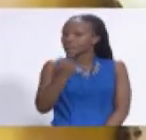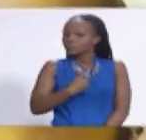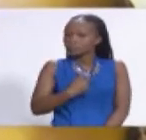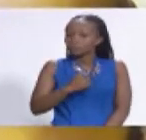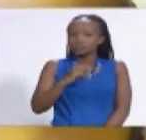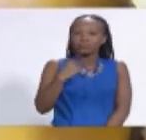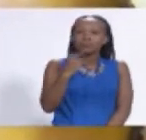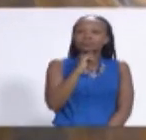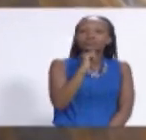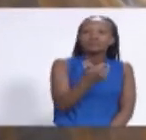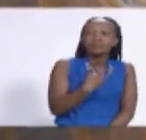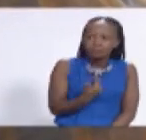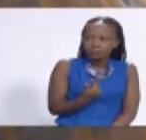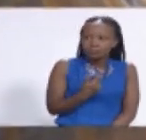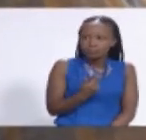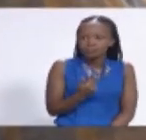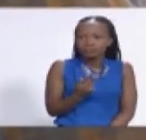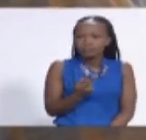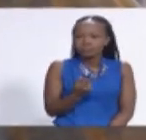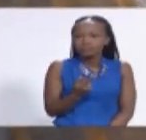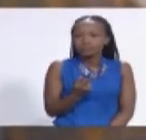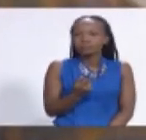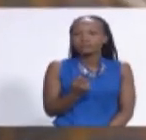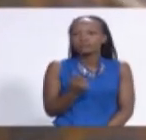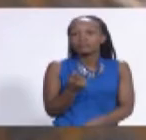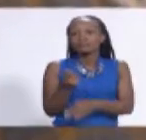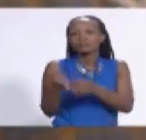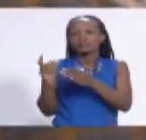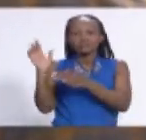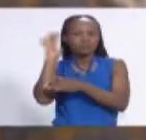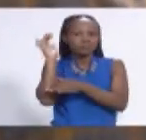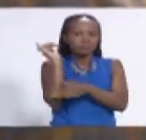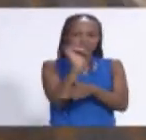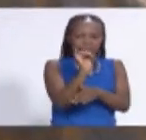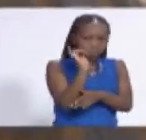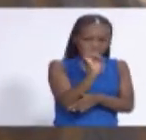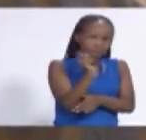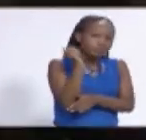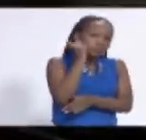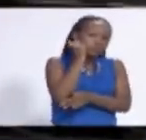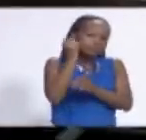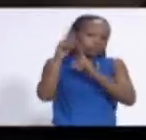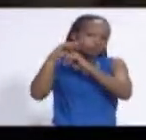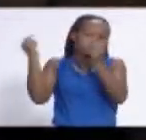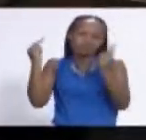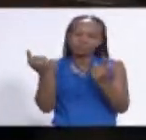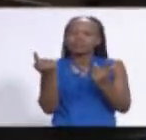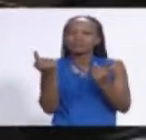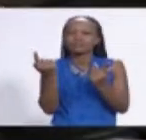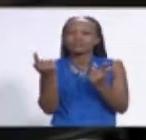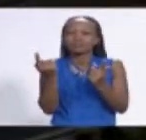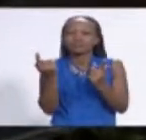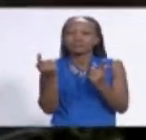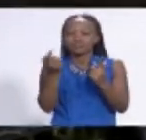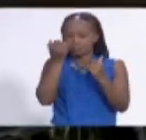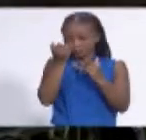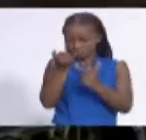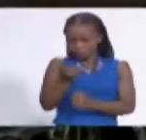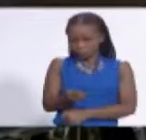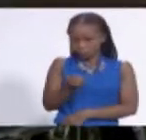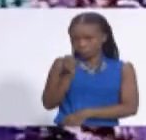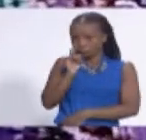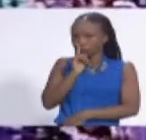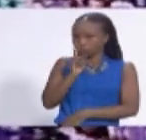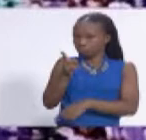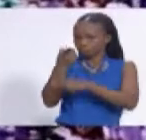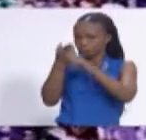nani ana. Tangu February tumeanza kusikia ugonjwa si mzuri, ni ugonjwa mbaya sana, inaua. And what about this directive by the